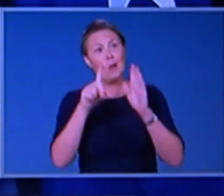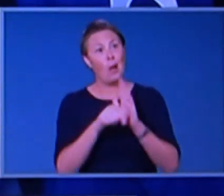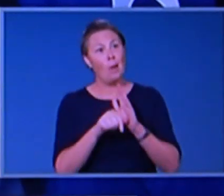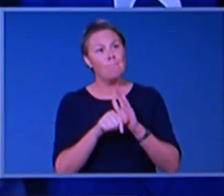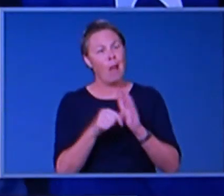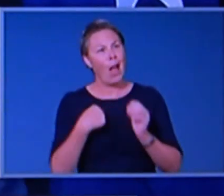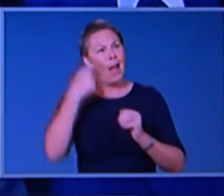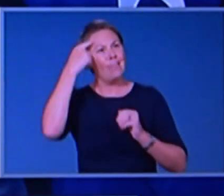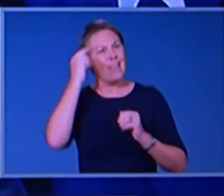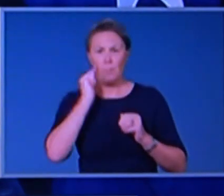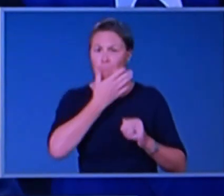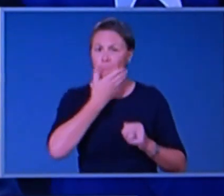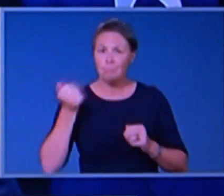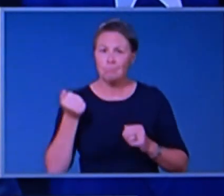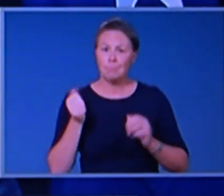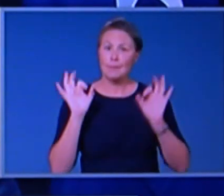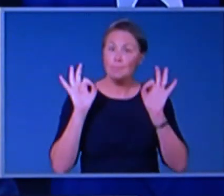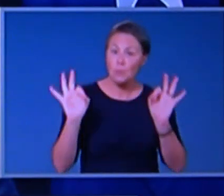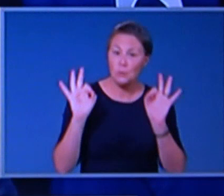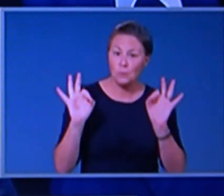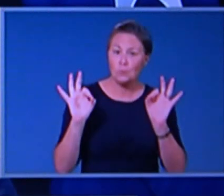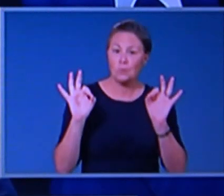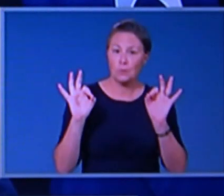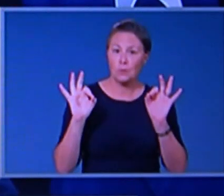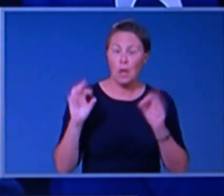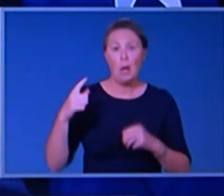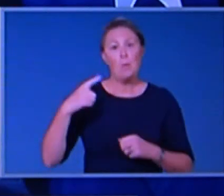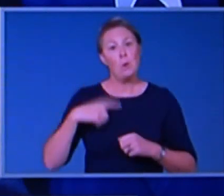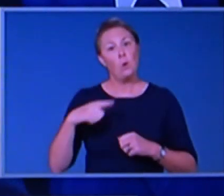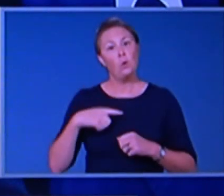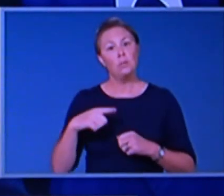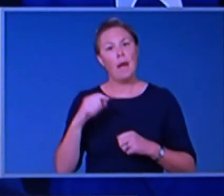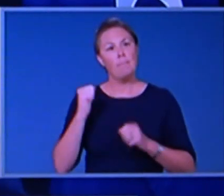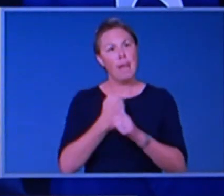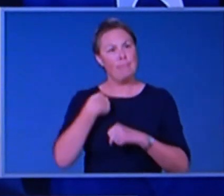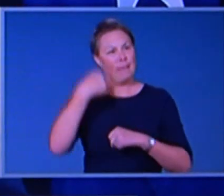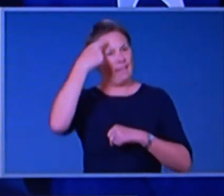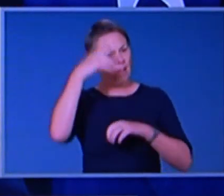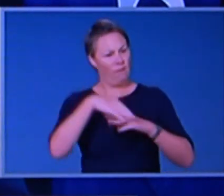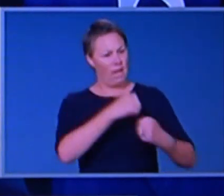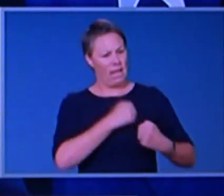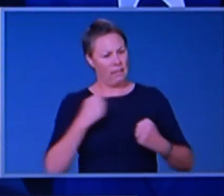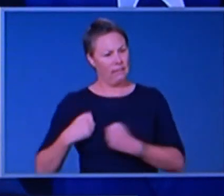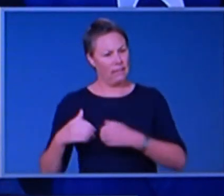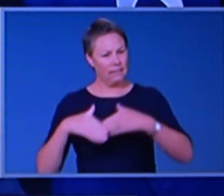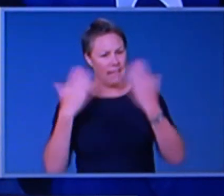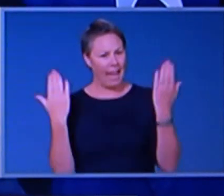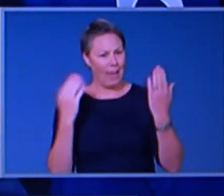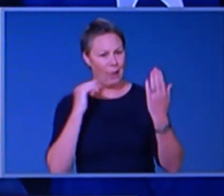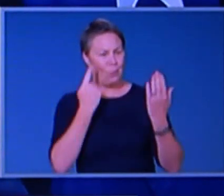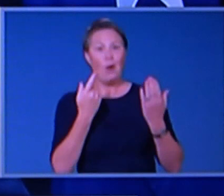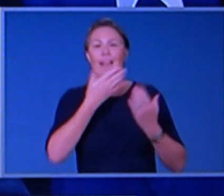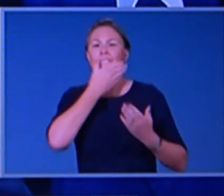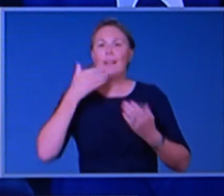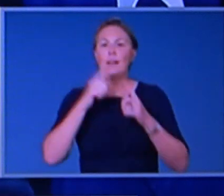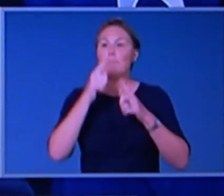time, because I will have the opportunity to reflect on Anzac Day perhaps in ways that we haven't before. The Light Up the Dawn initiative